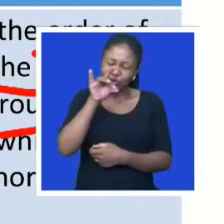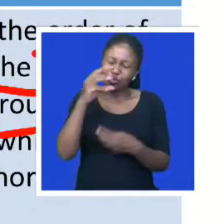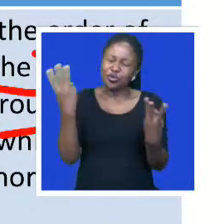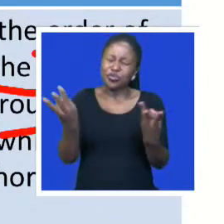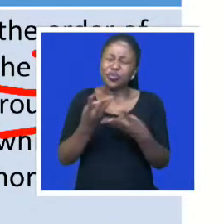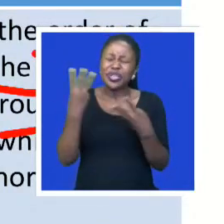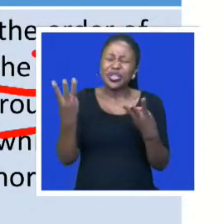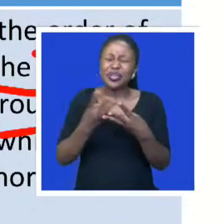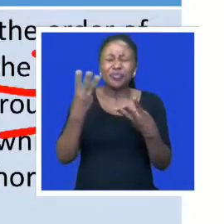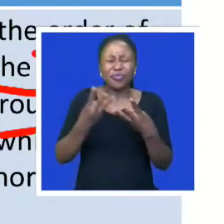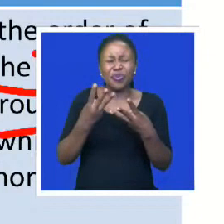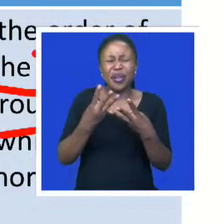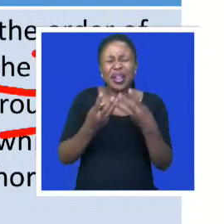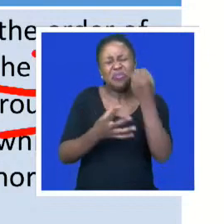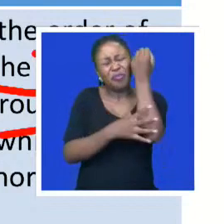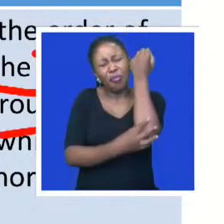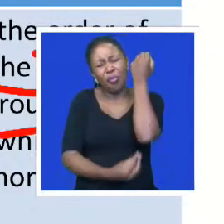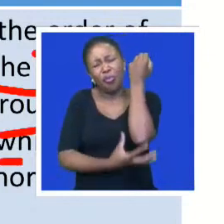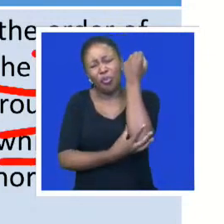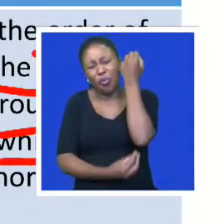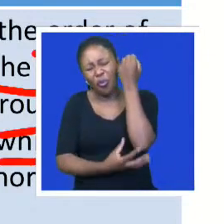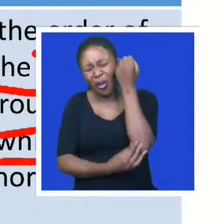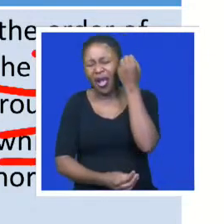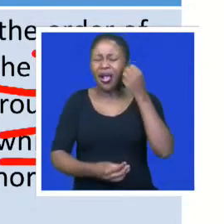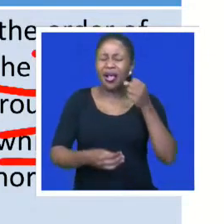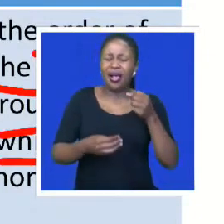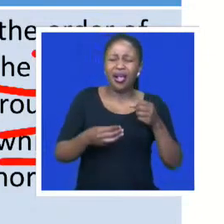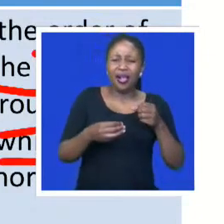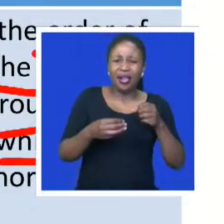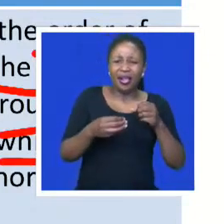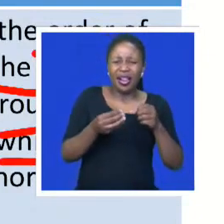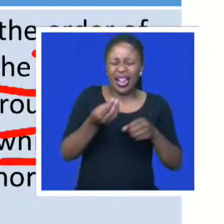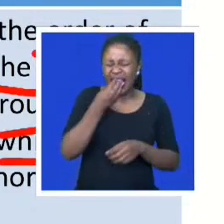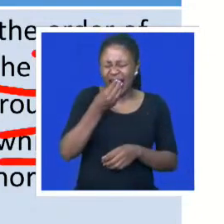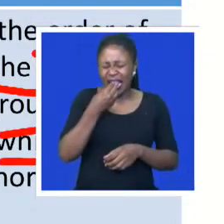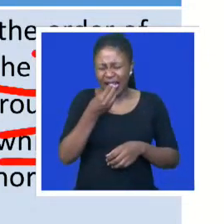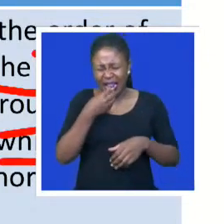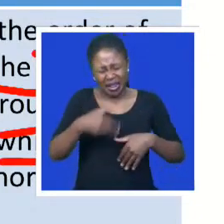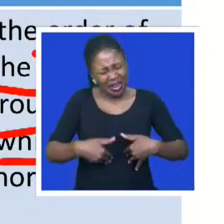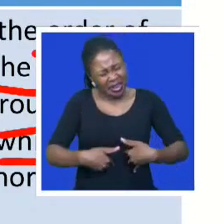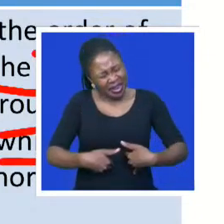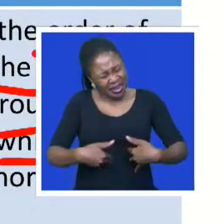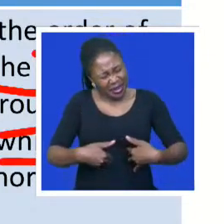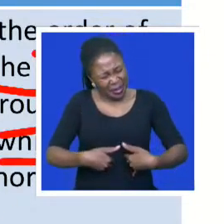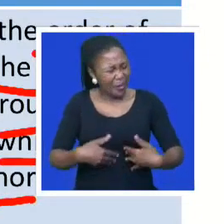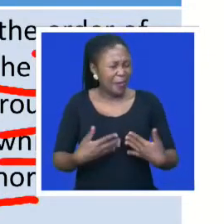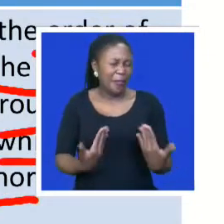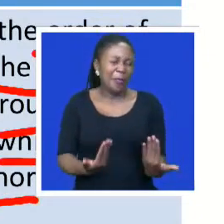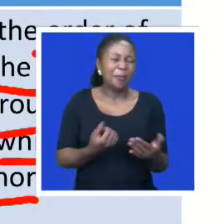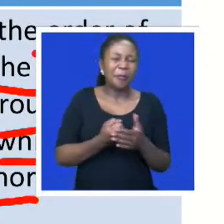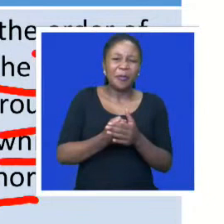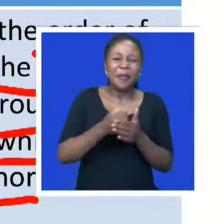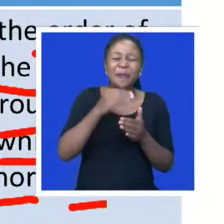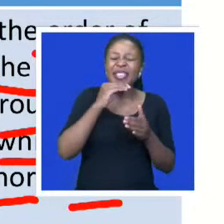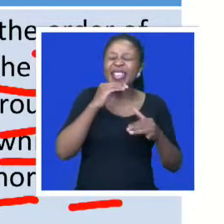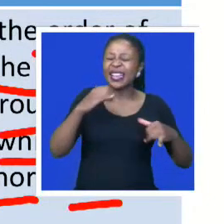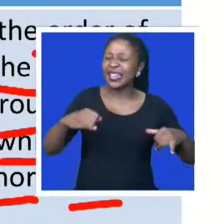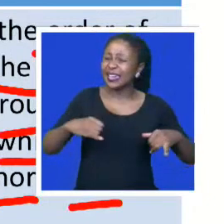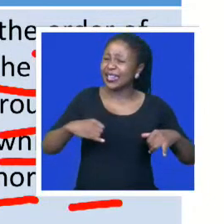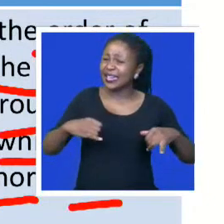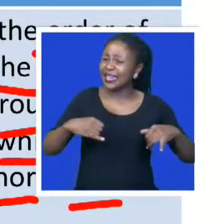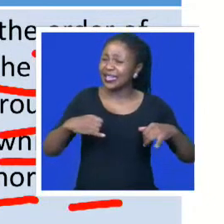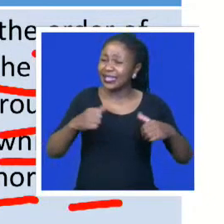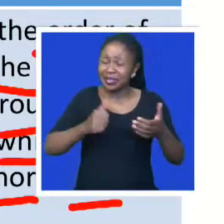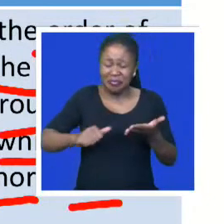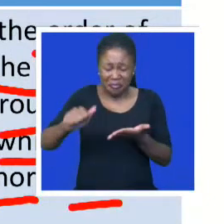are defended by God, while the arrogant end up short of